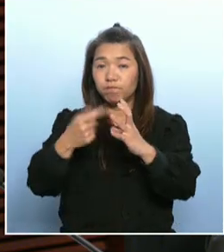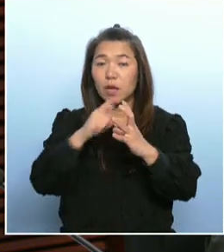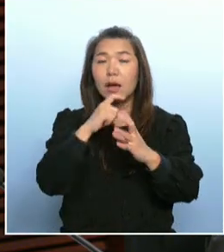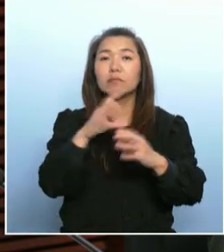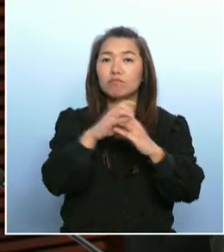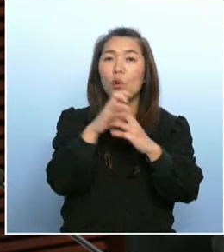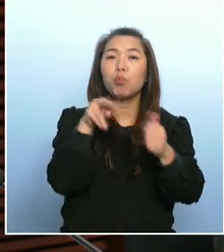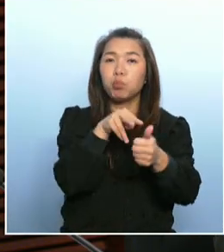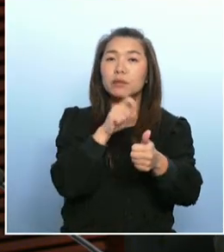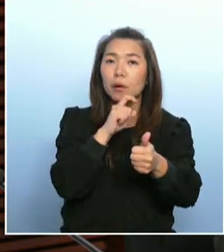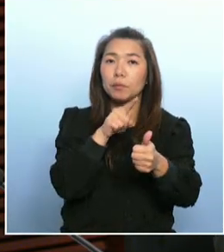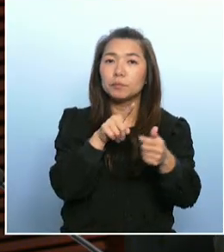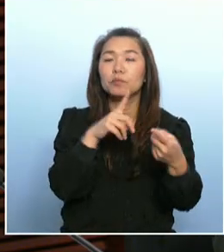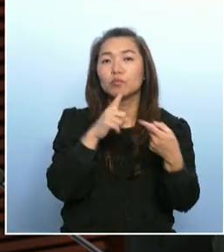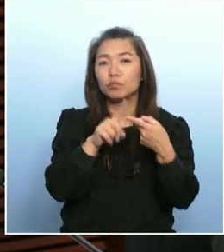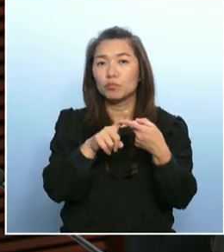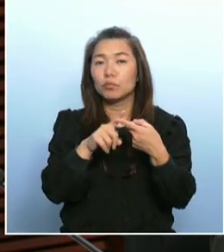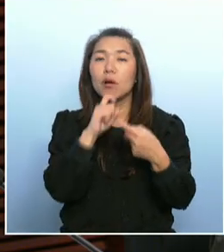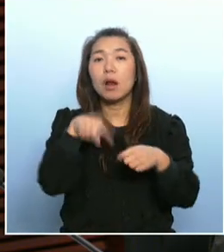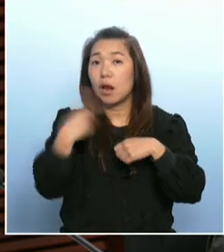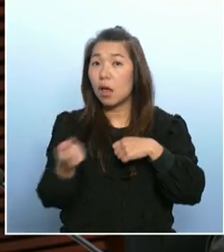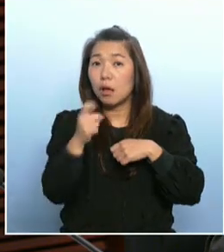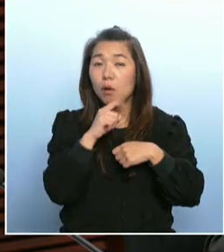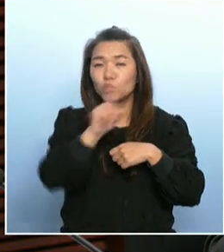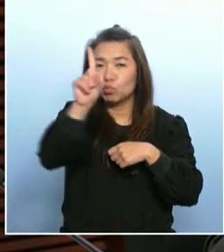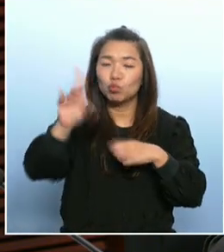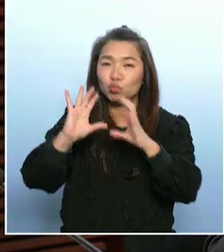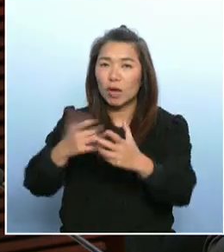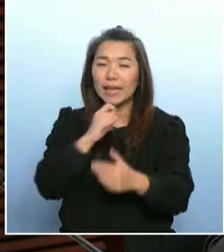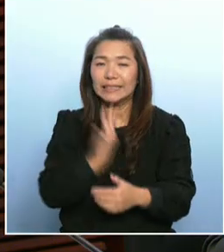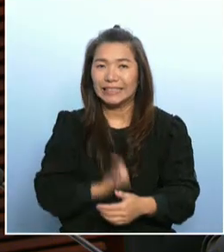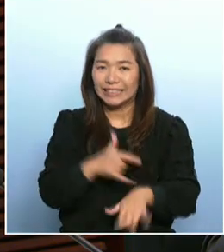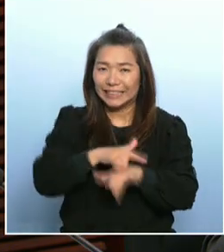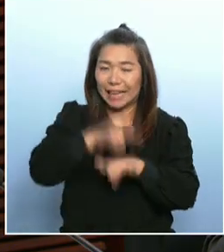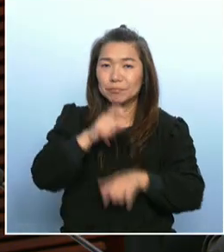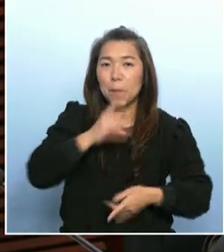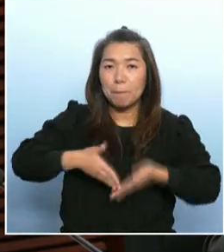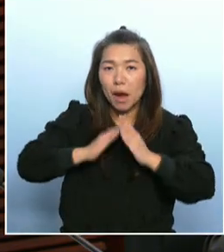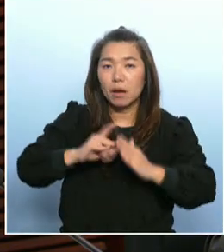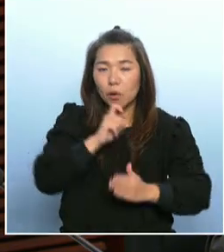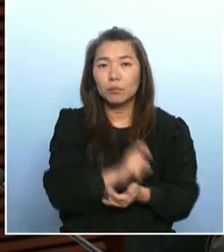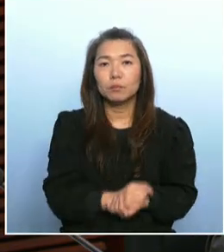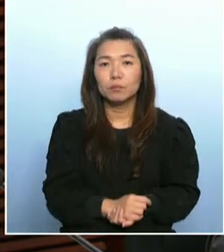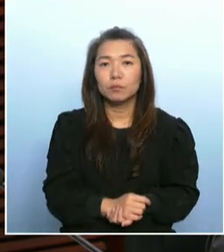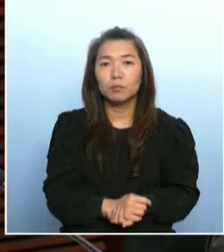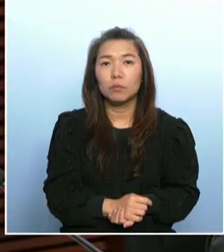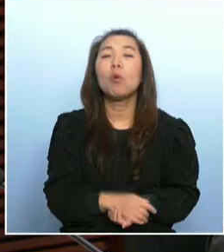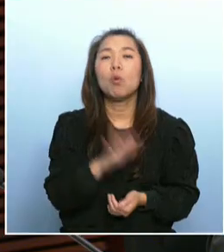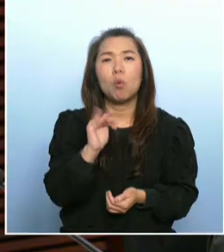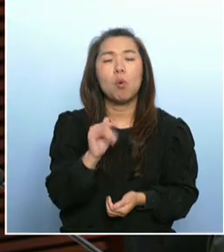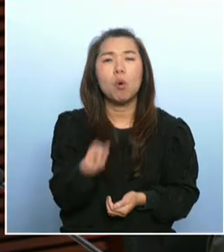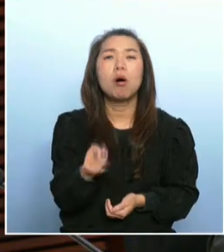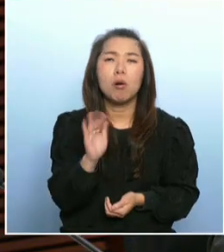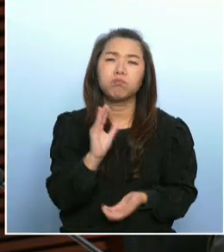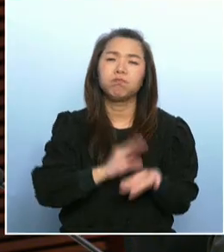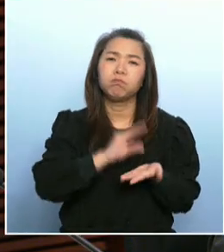provided for in the community. Some of these grants are offered by service units of